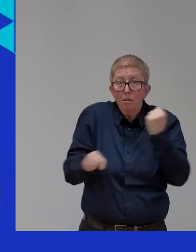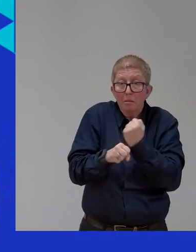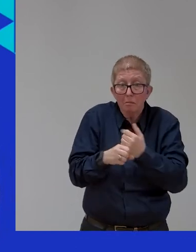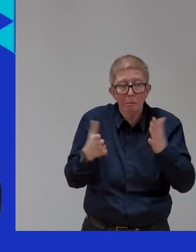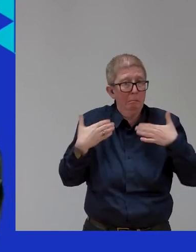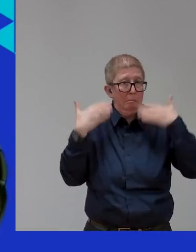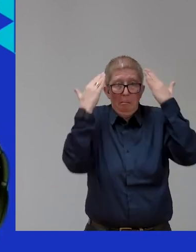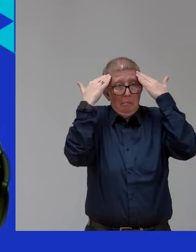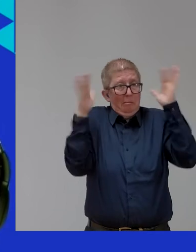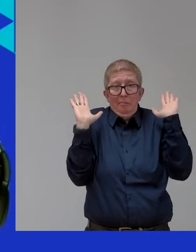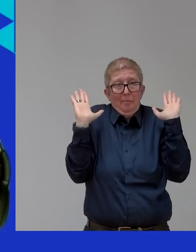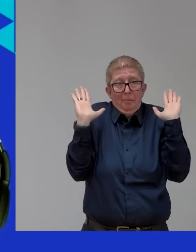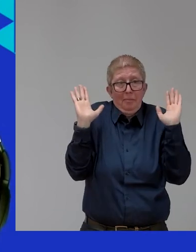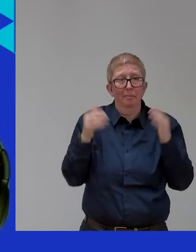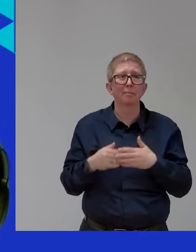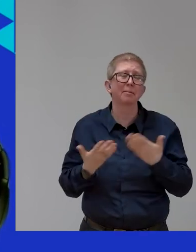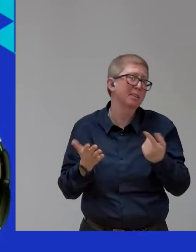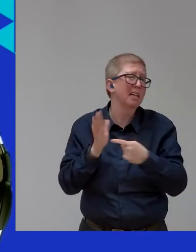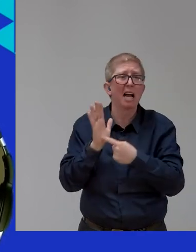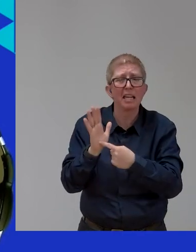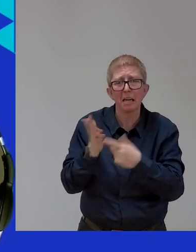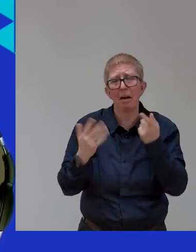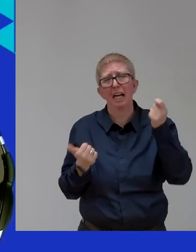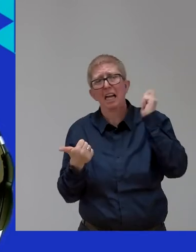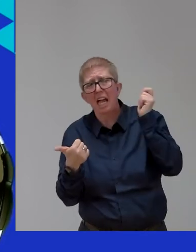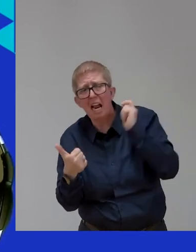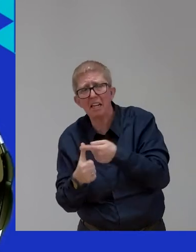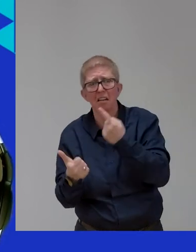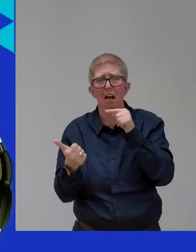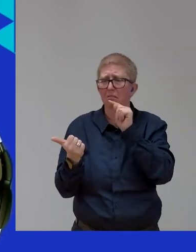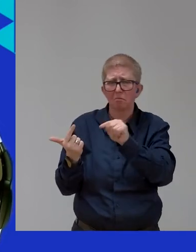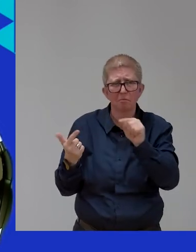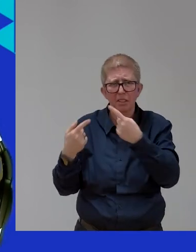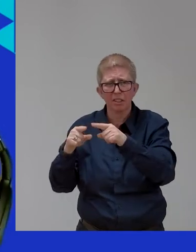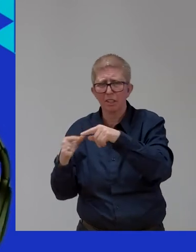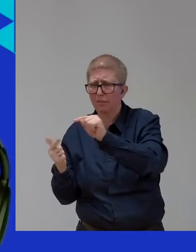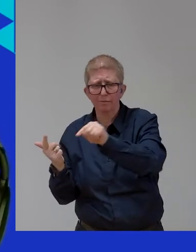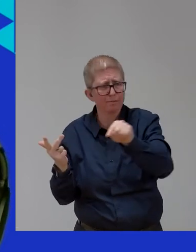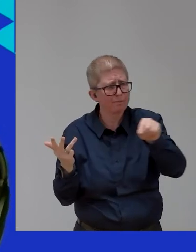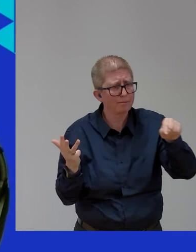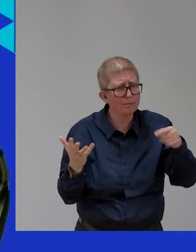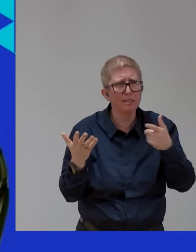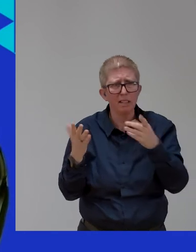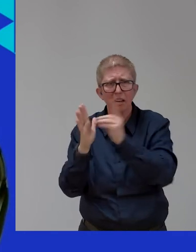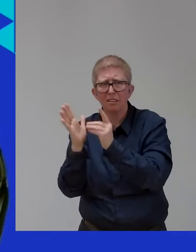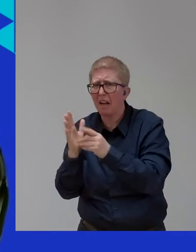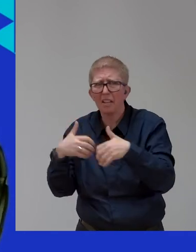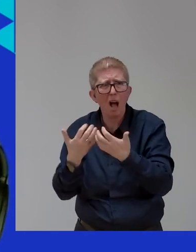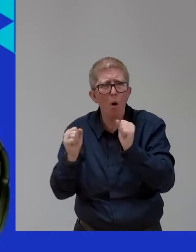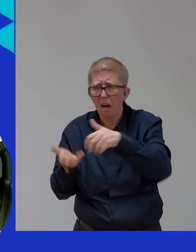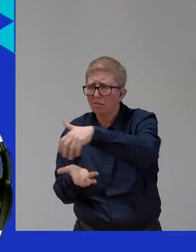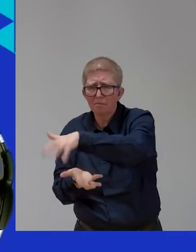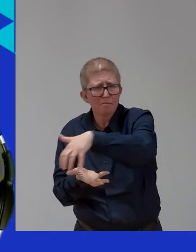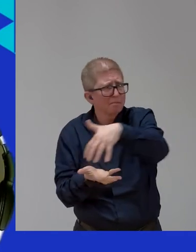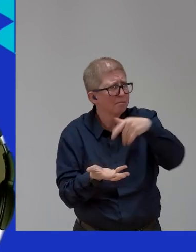in Kenya also on giving advice on how these data in the labor market can be collected, analyzed,